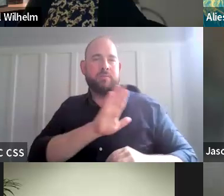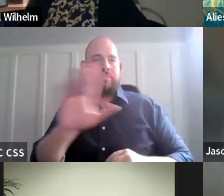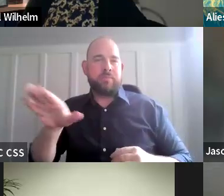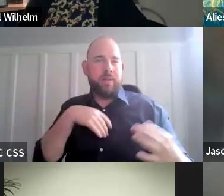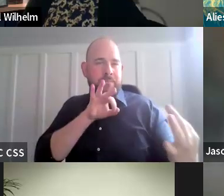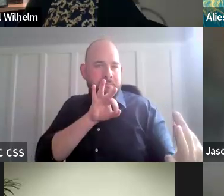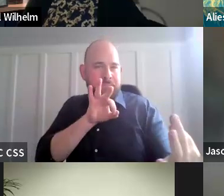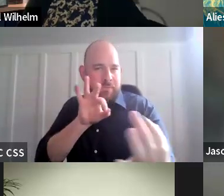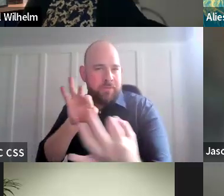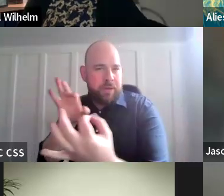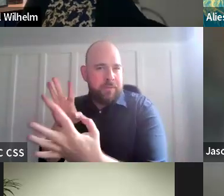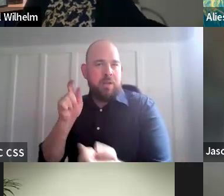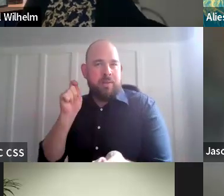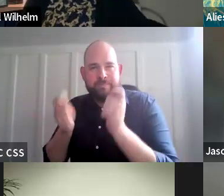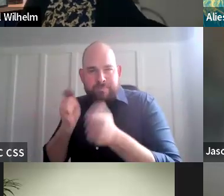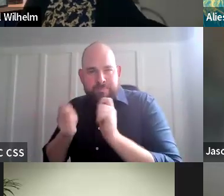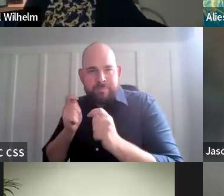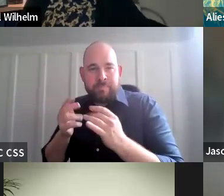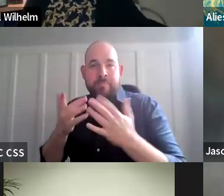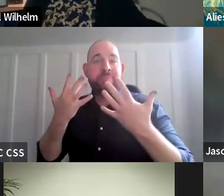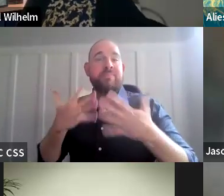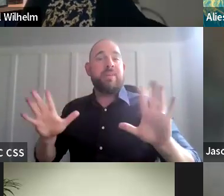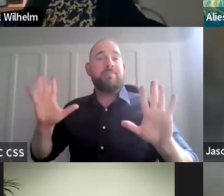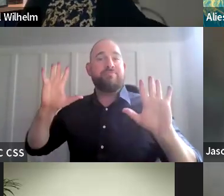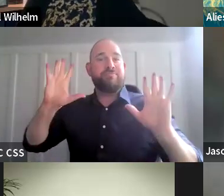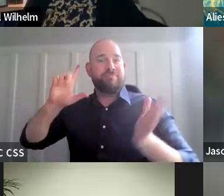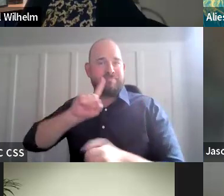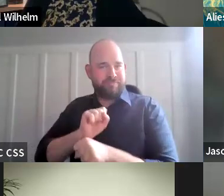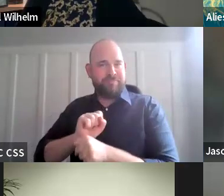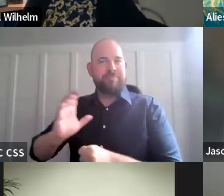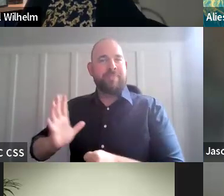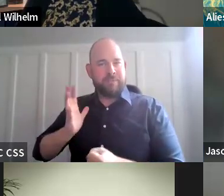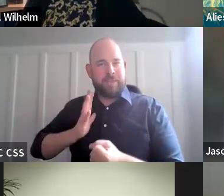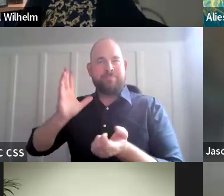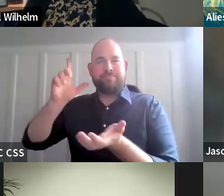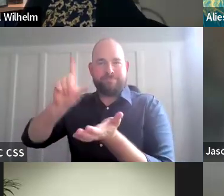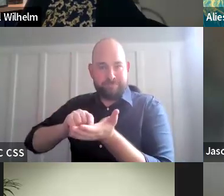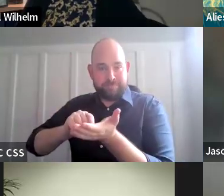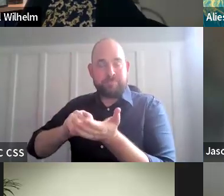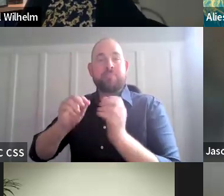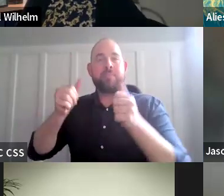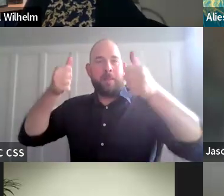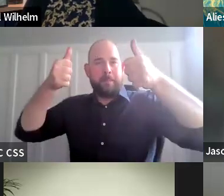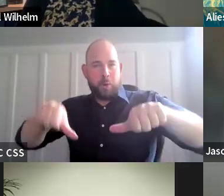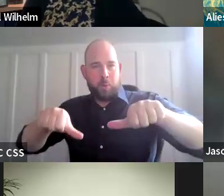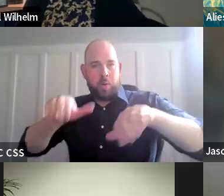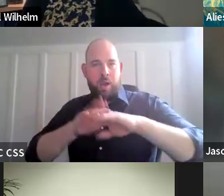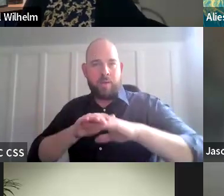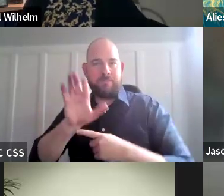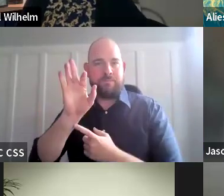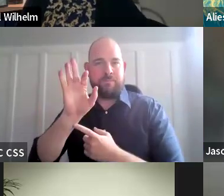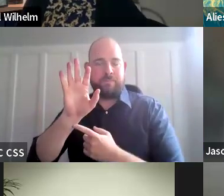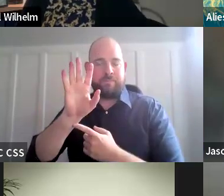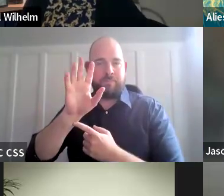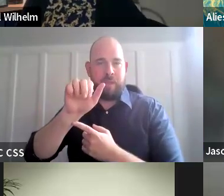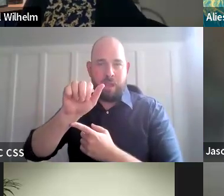So we developed this, we got feedback from deaf consumers to help us edit those. And now we have